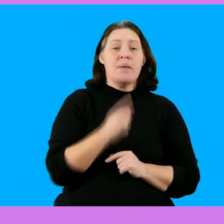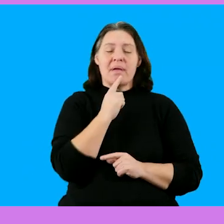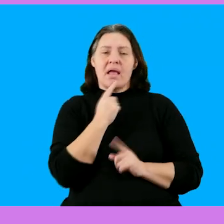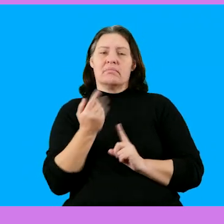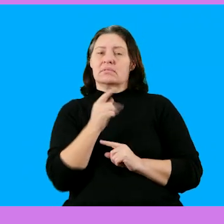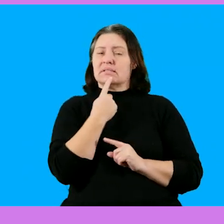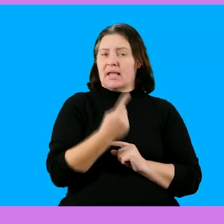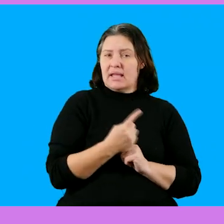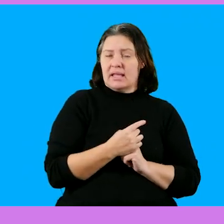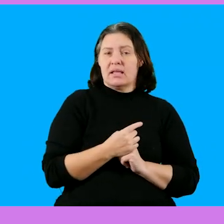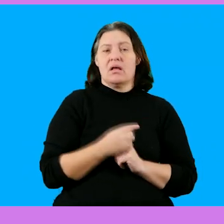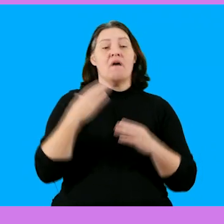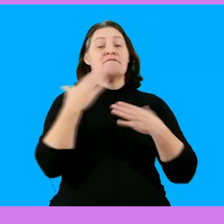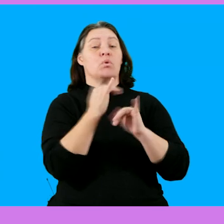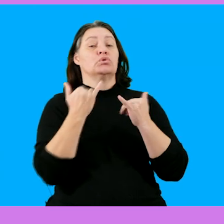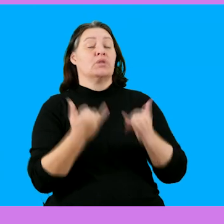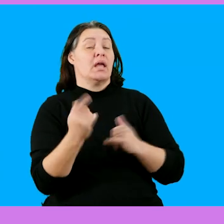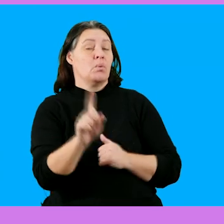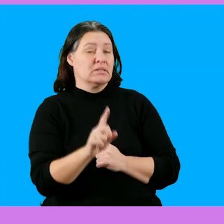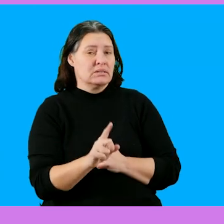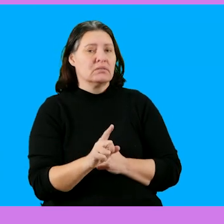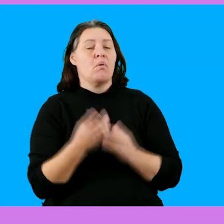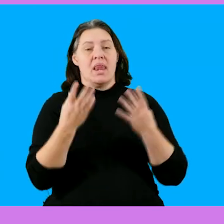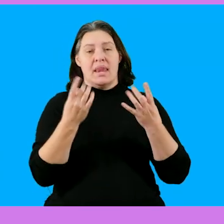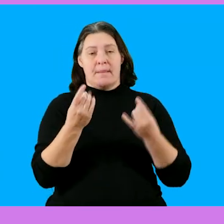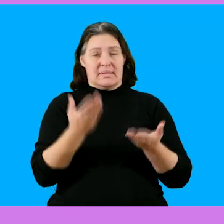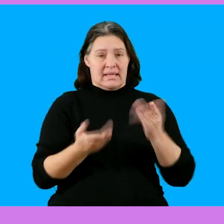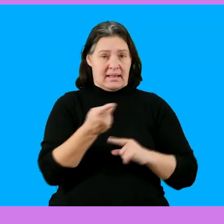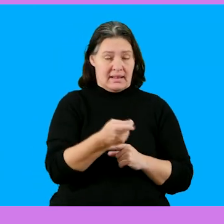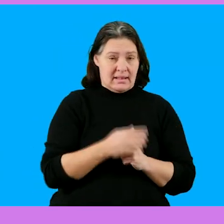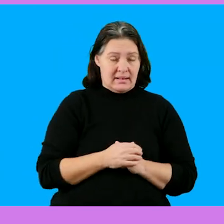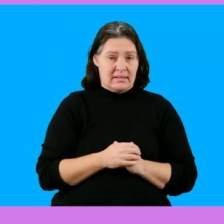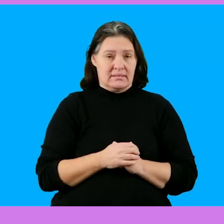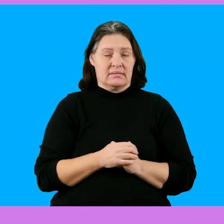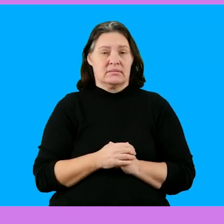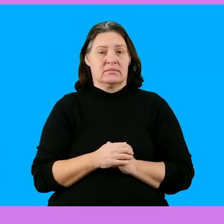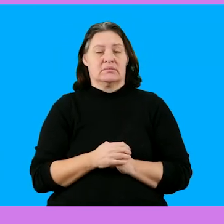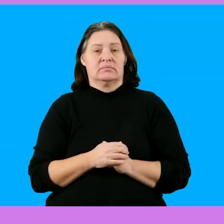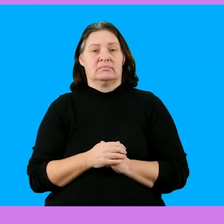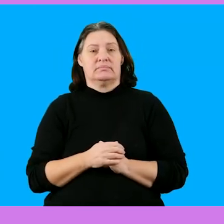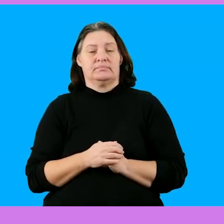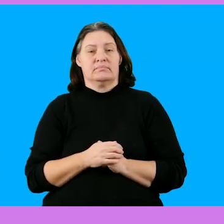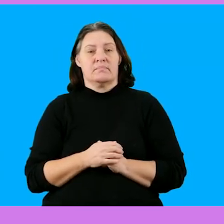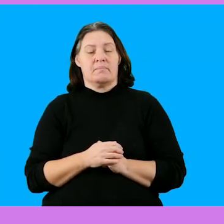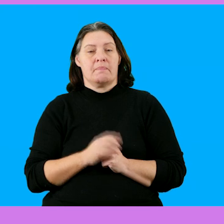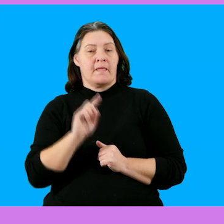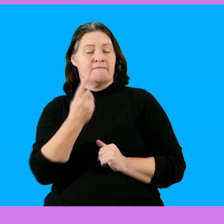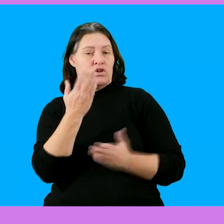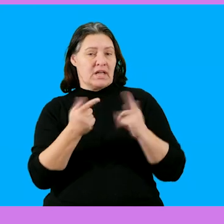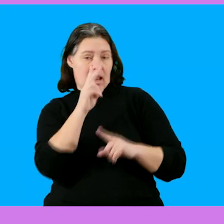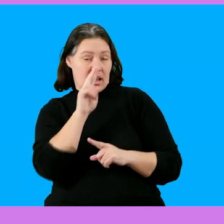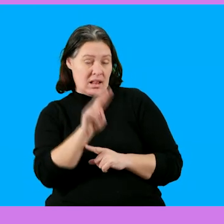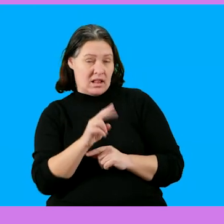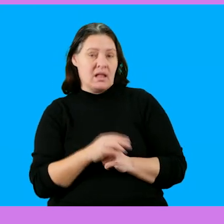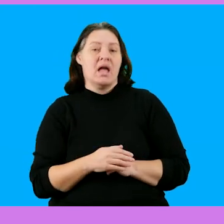I've indicated that our focus today will be on your number scale. So that's the first scale we'll